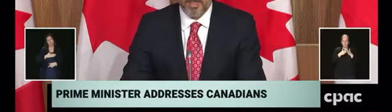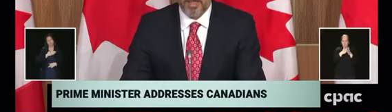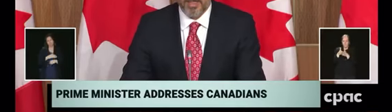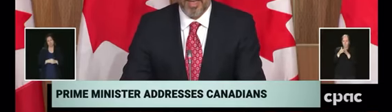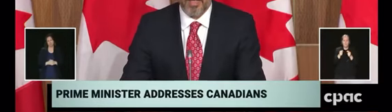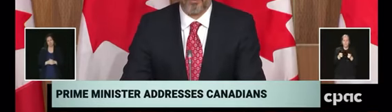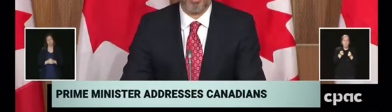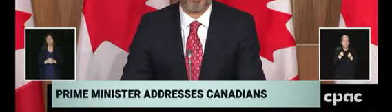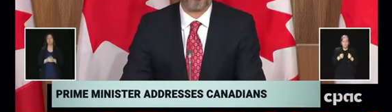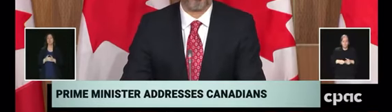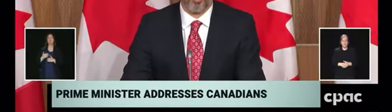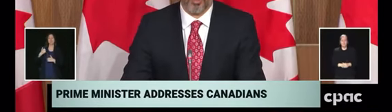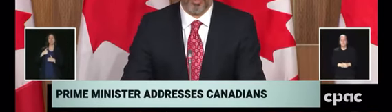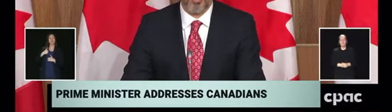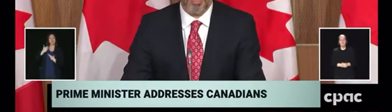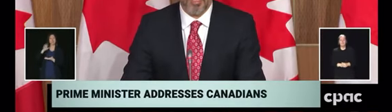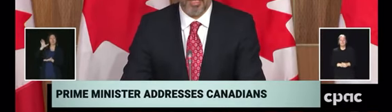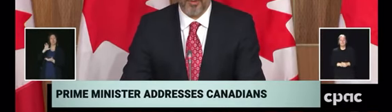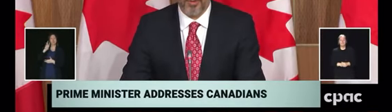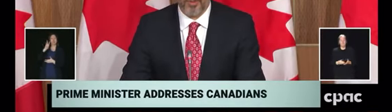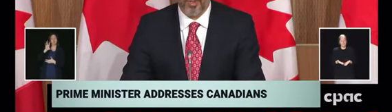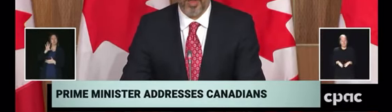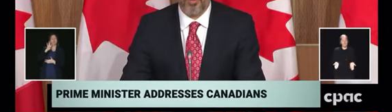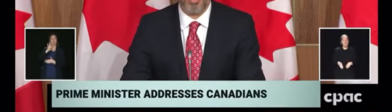This week, Canada received a total of